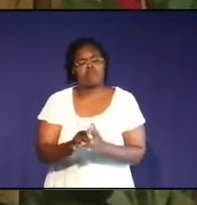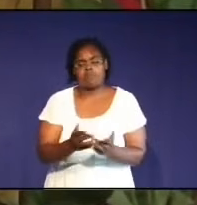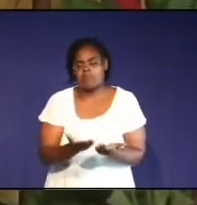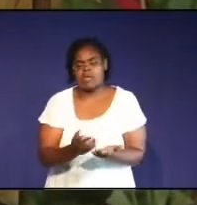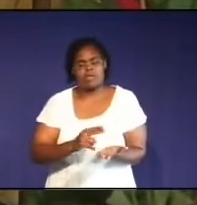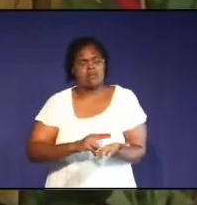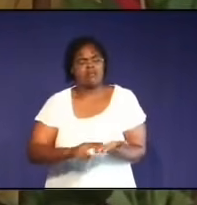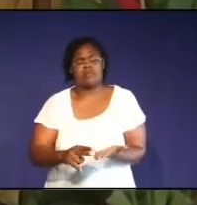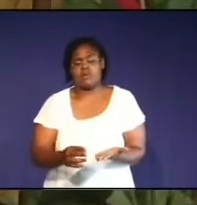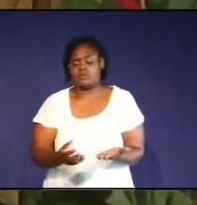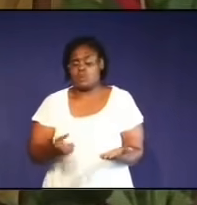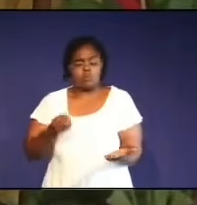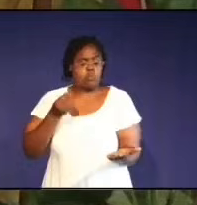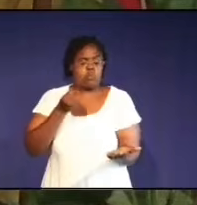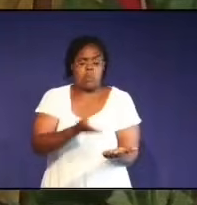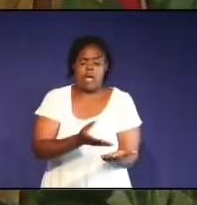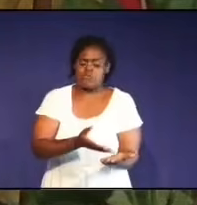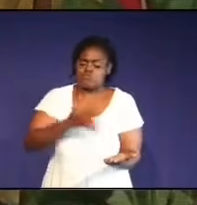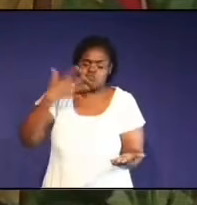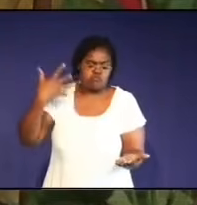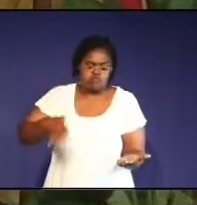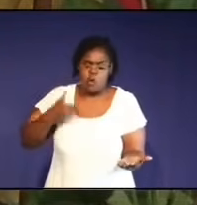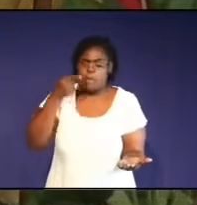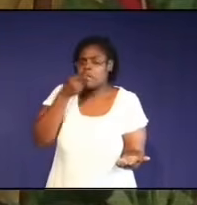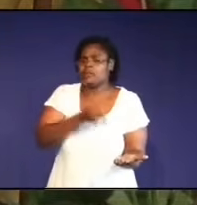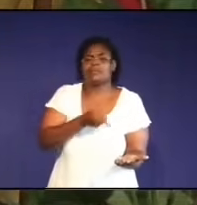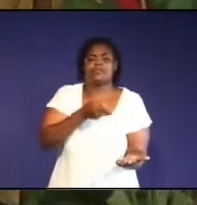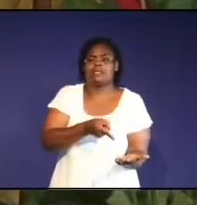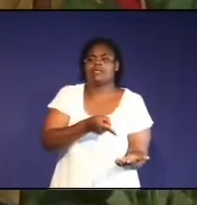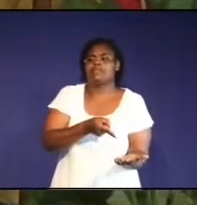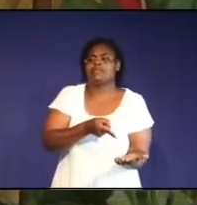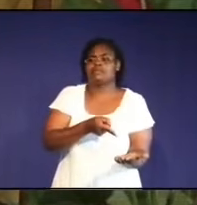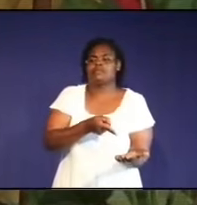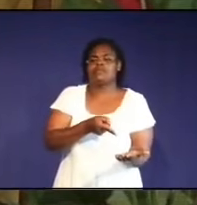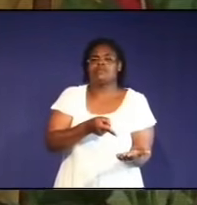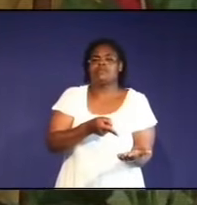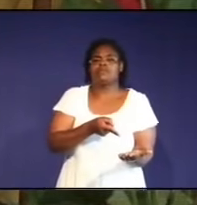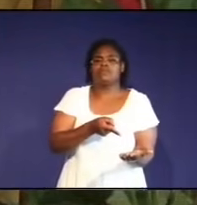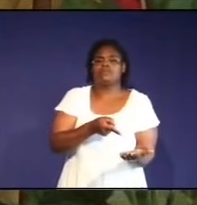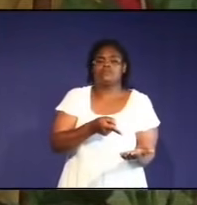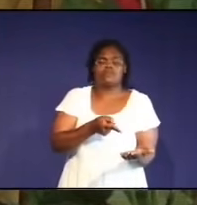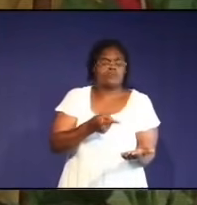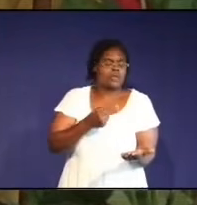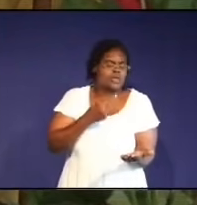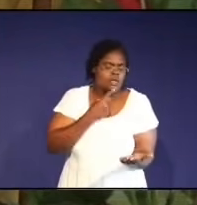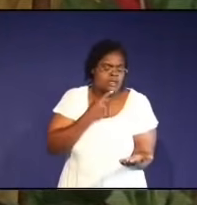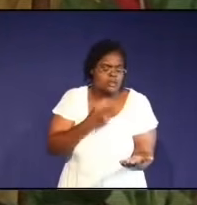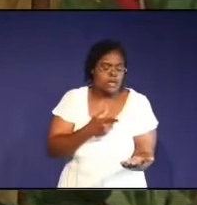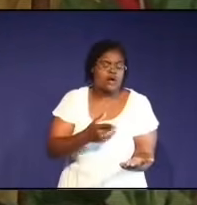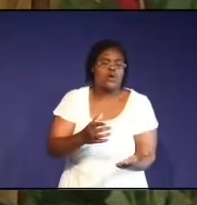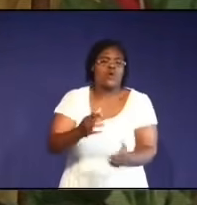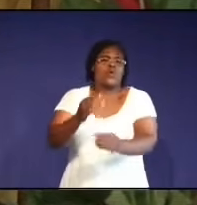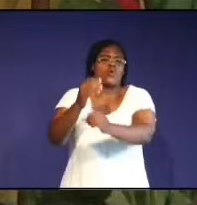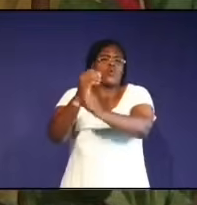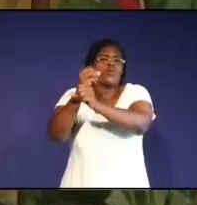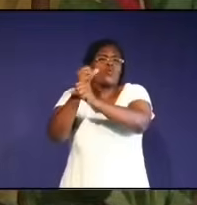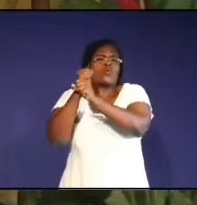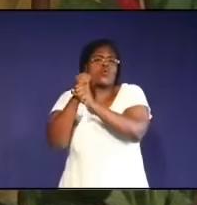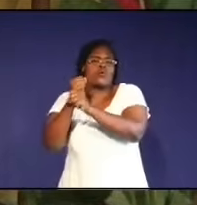The text has so much in it. The text says, hold the winds of